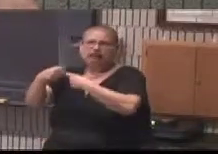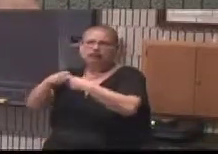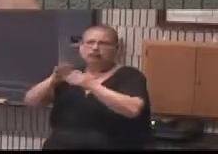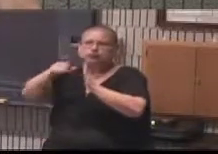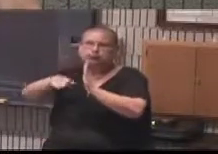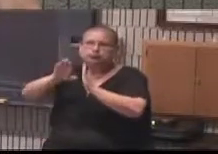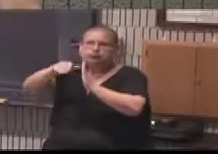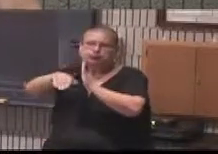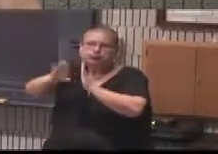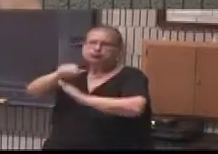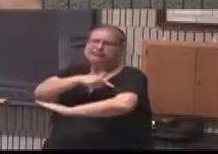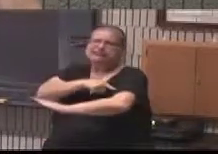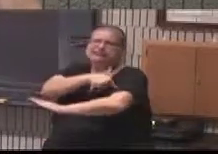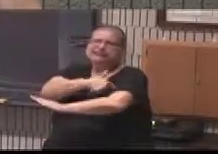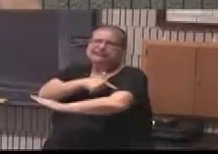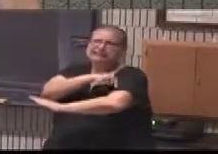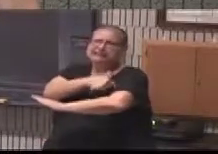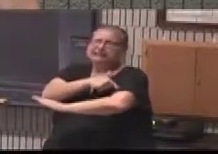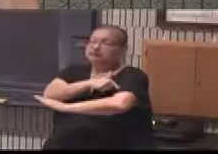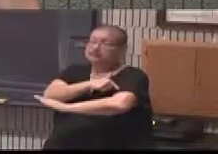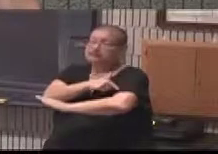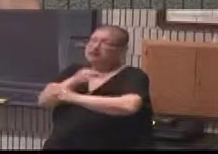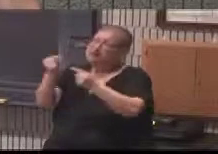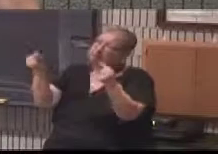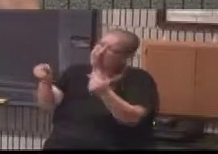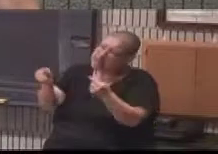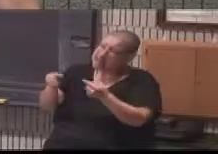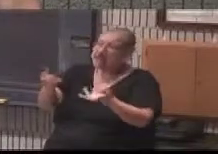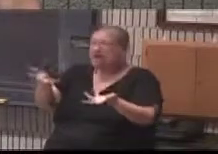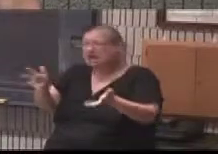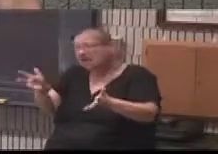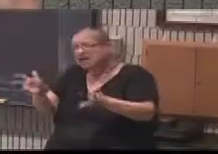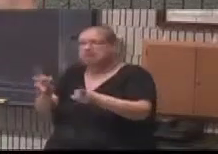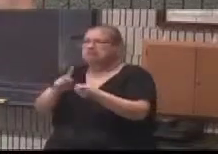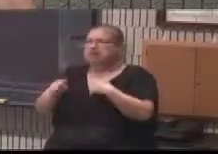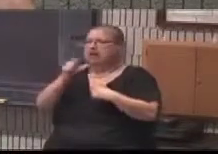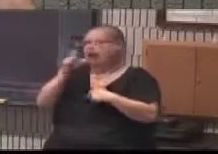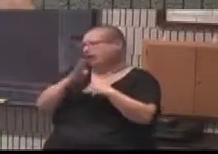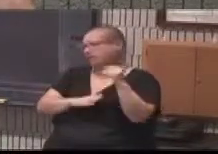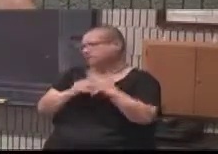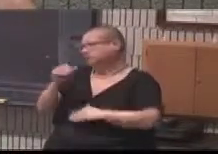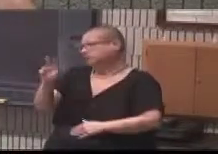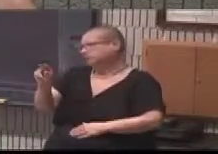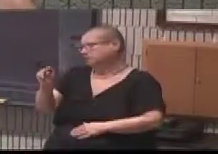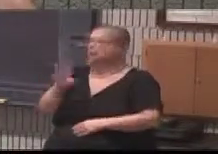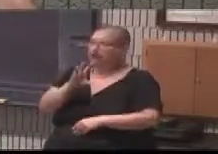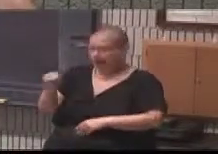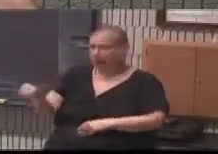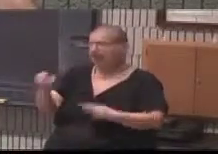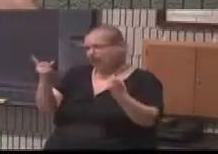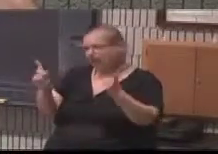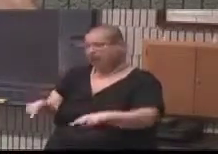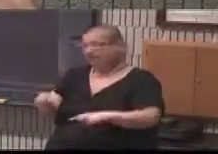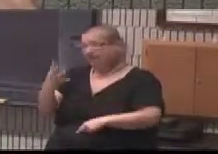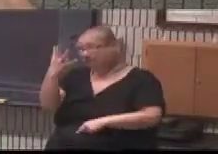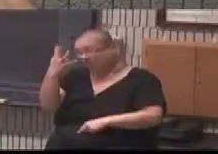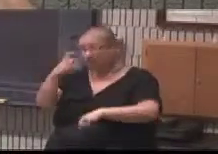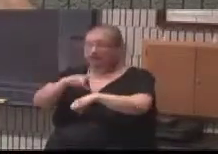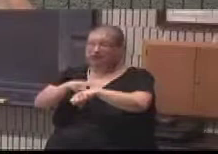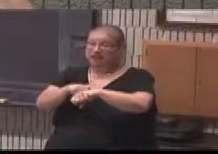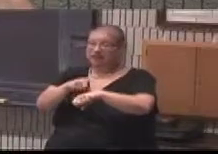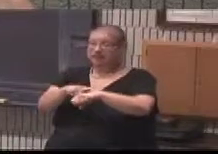waves. So it's not painful per se, but it's certainly not a comfortable test. And unfortunately, I had to endure 4 of these